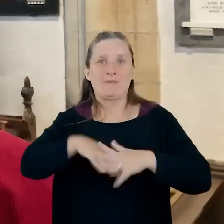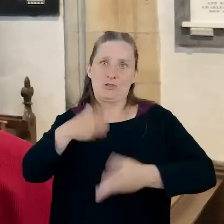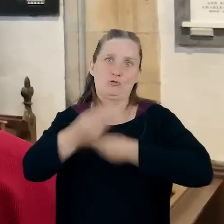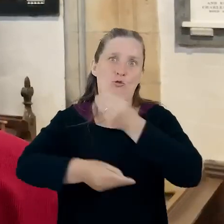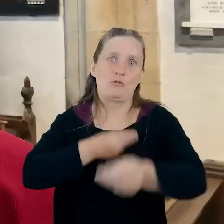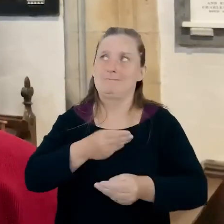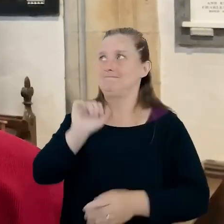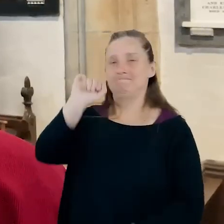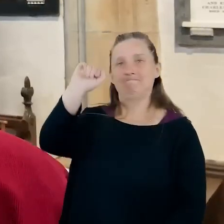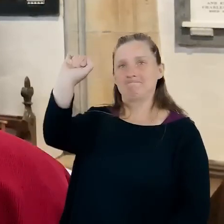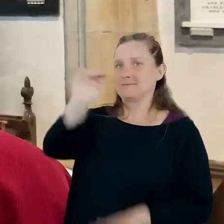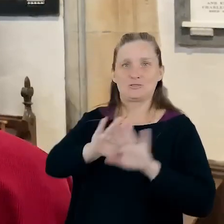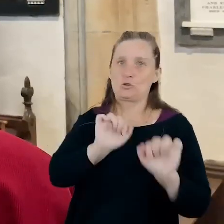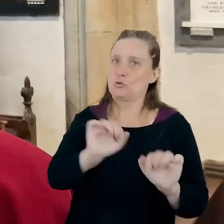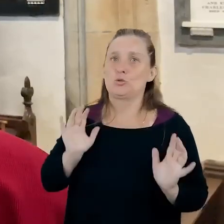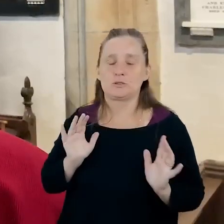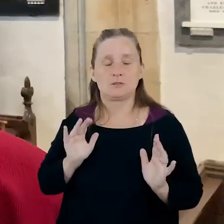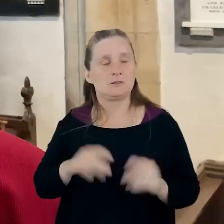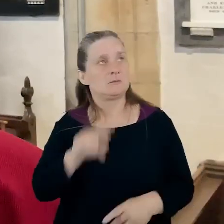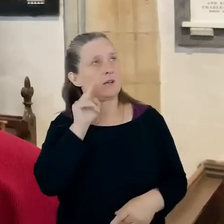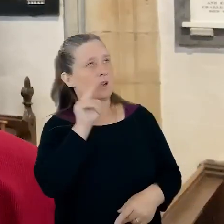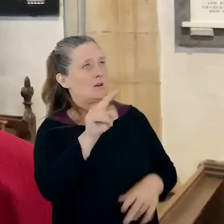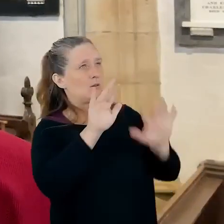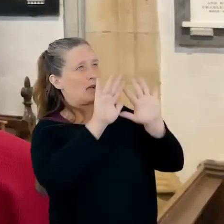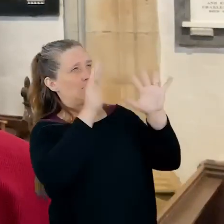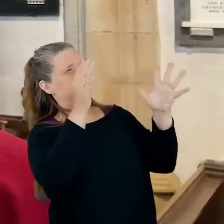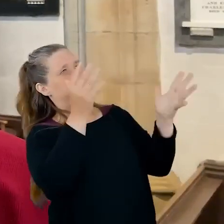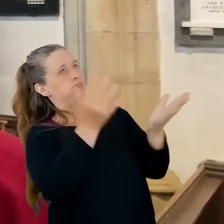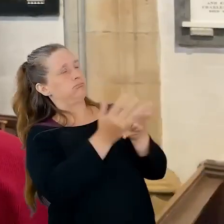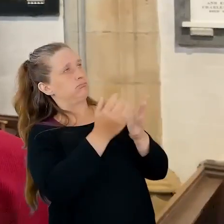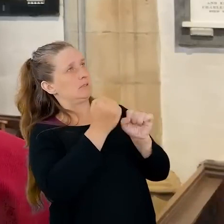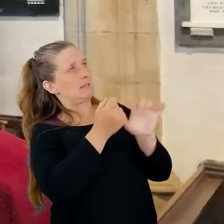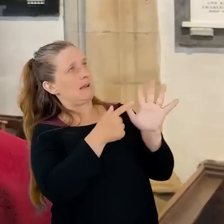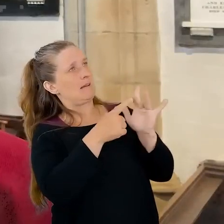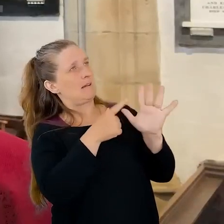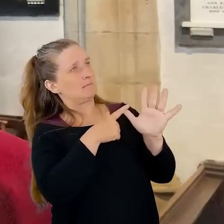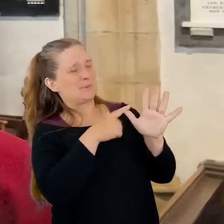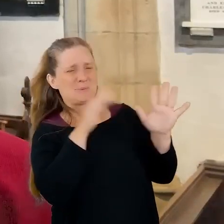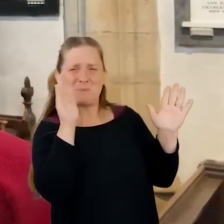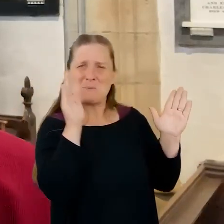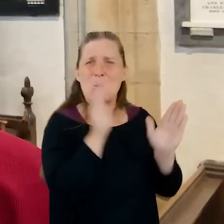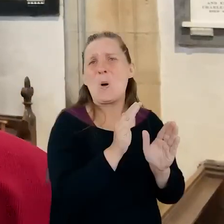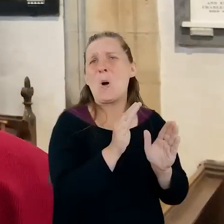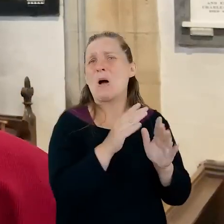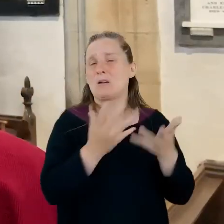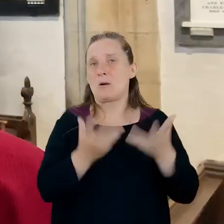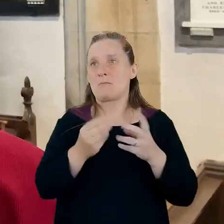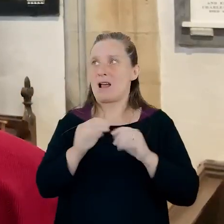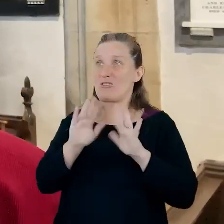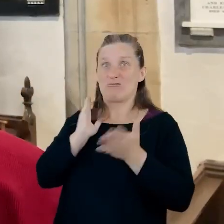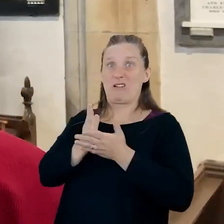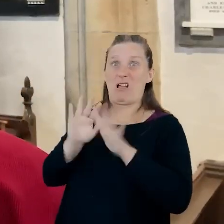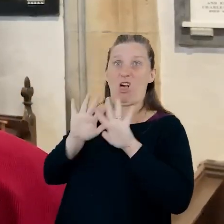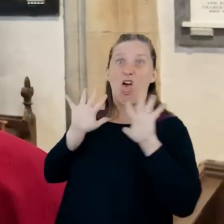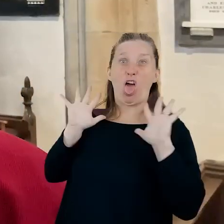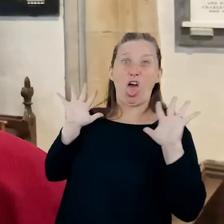yours. When I look at Gaia, 1.8 million times smaller than the Earth, it puts my